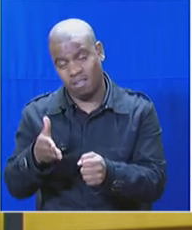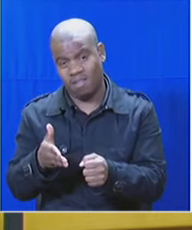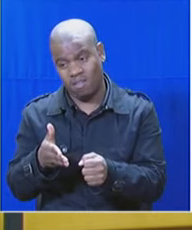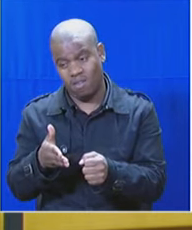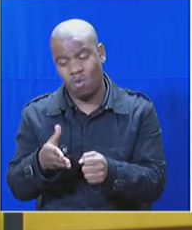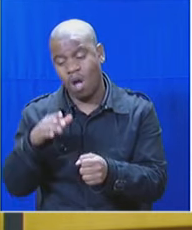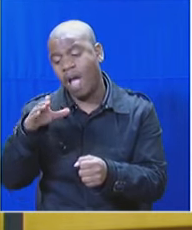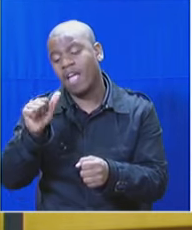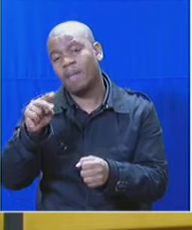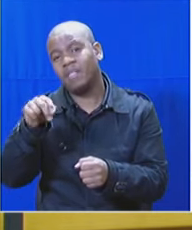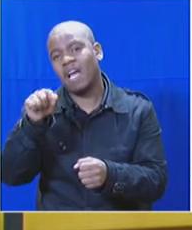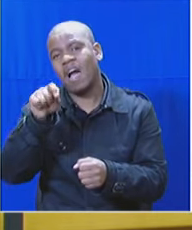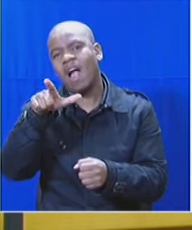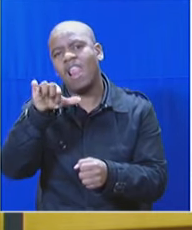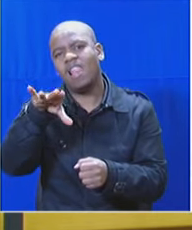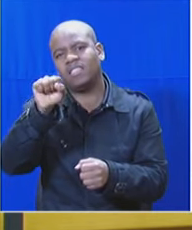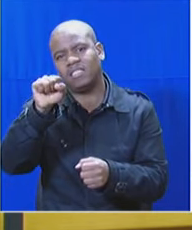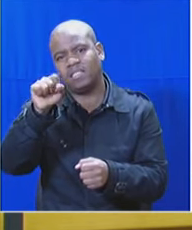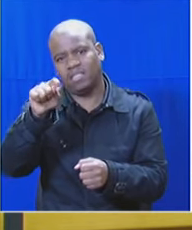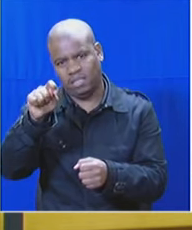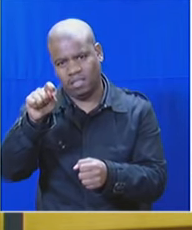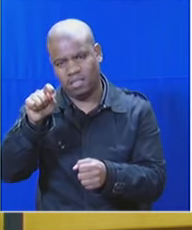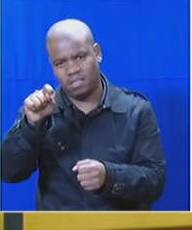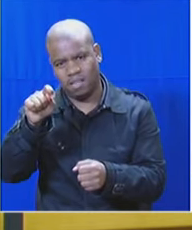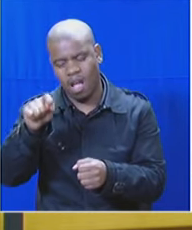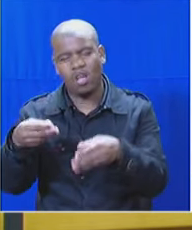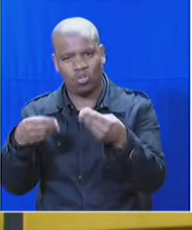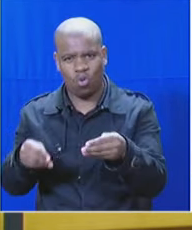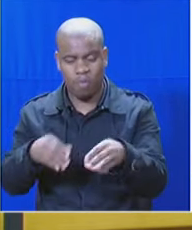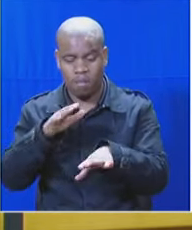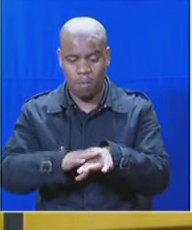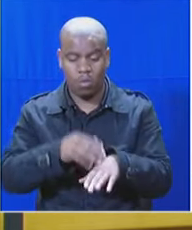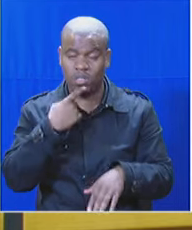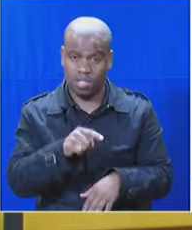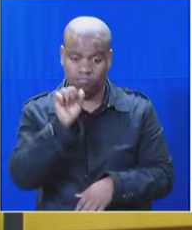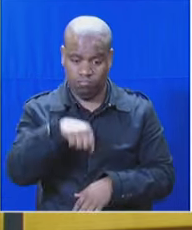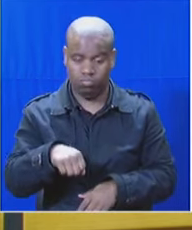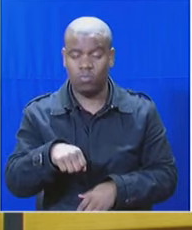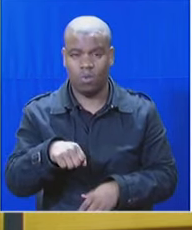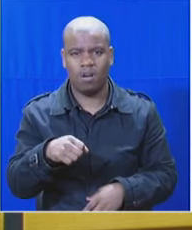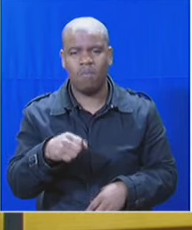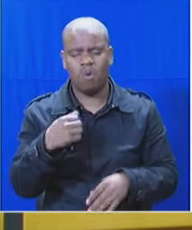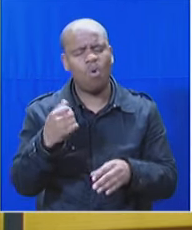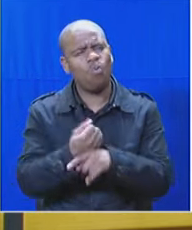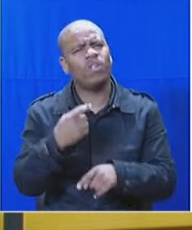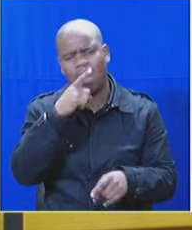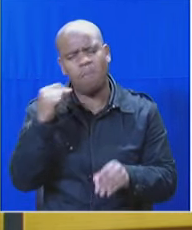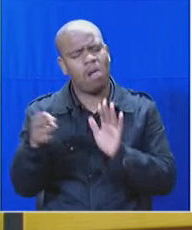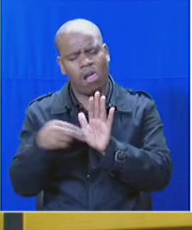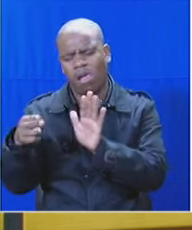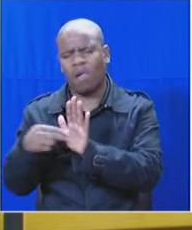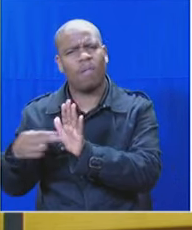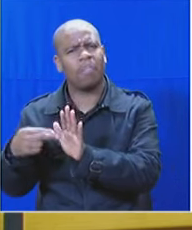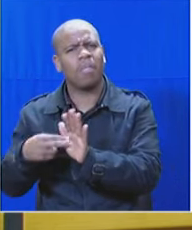document. I know the Johnny Come-Lates have got to identify where they stand in relation to analyzing the charter. For now,